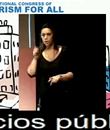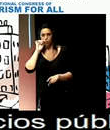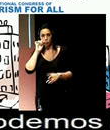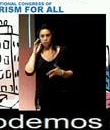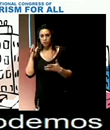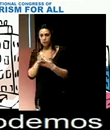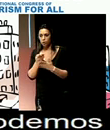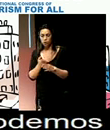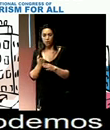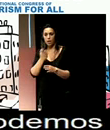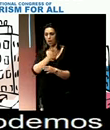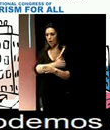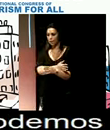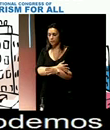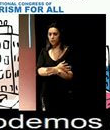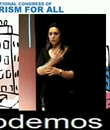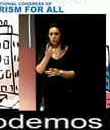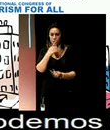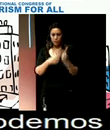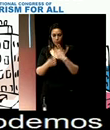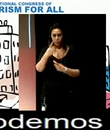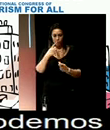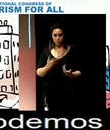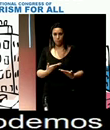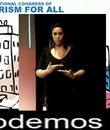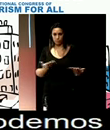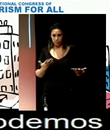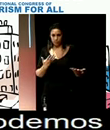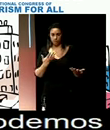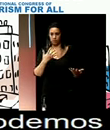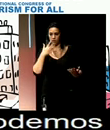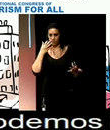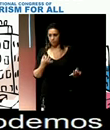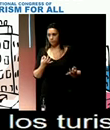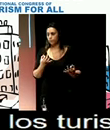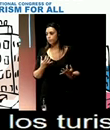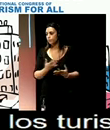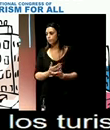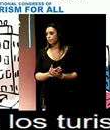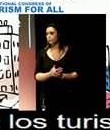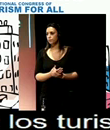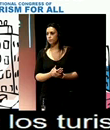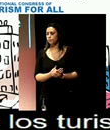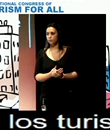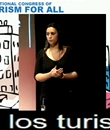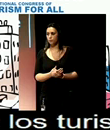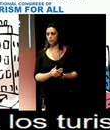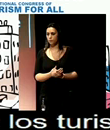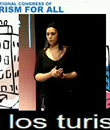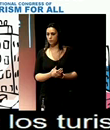reliable information, and in the case of the tourists with some kind of disabilities,